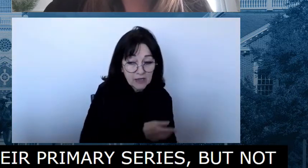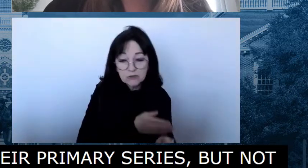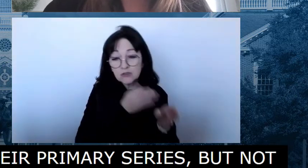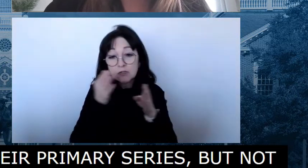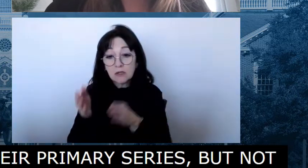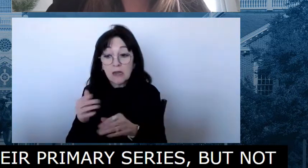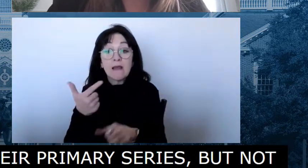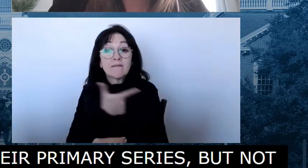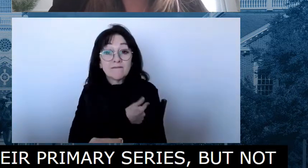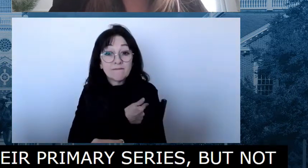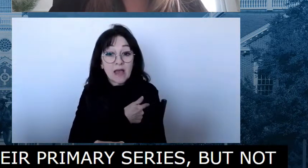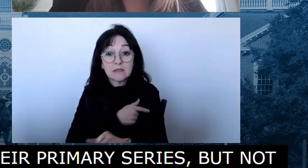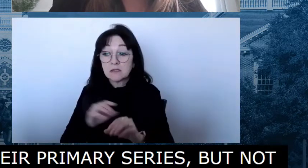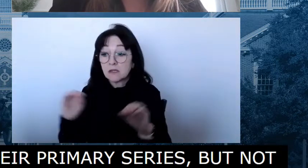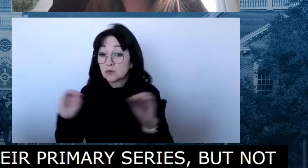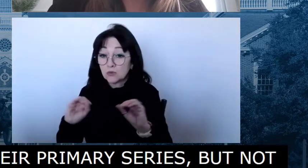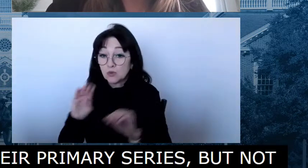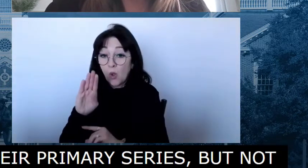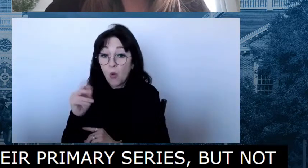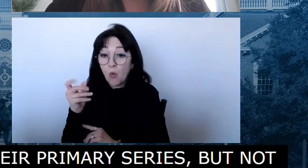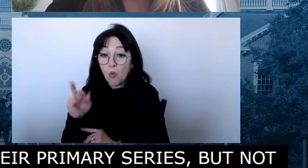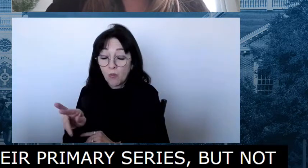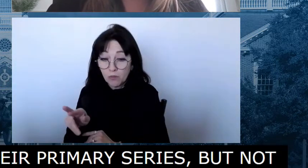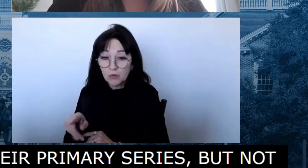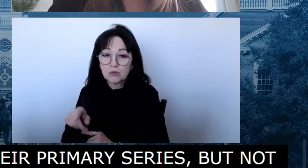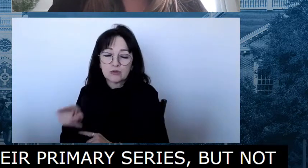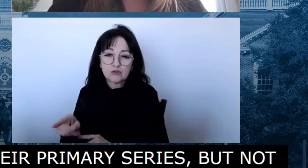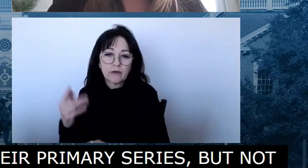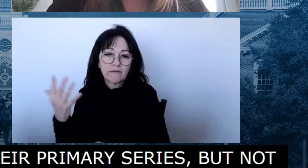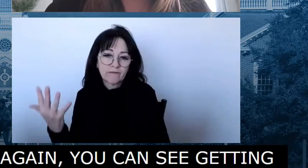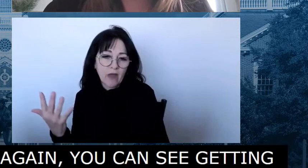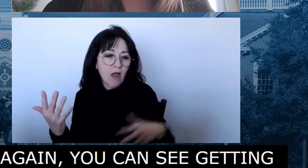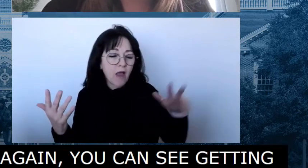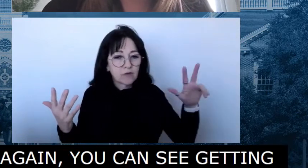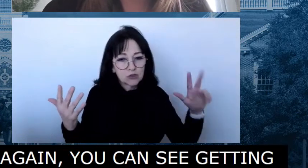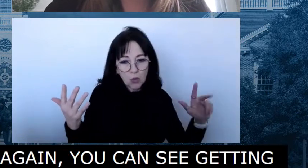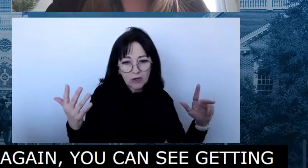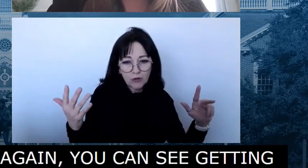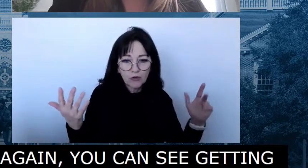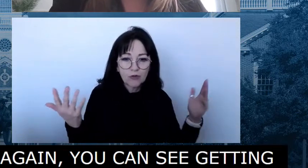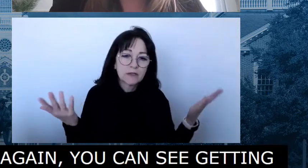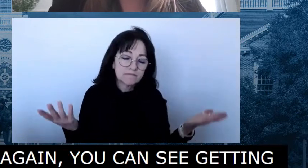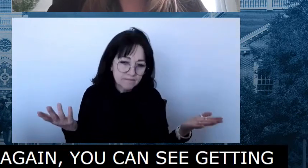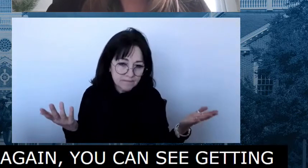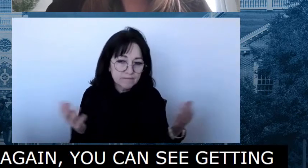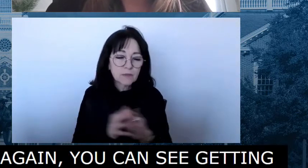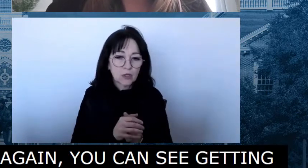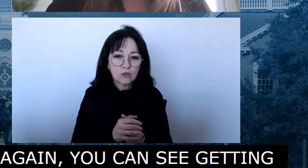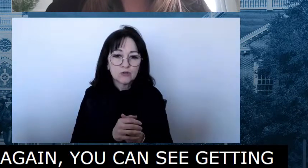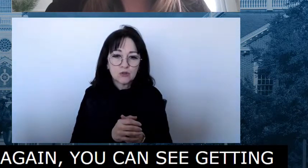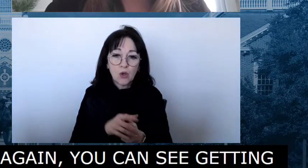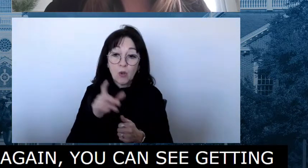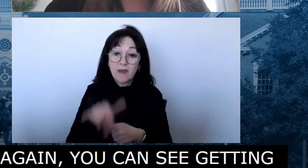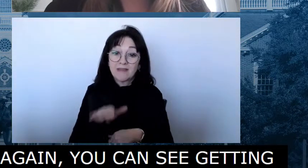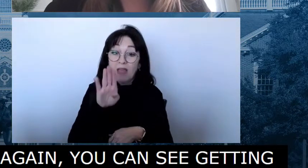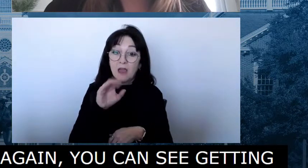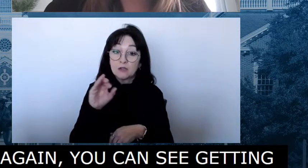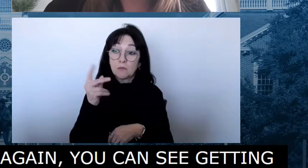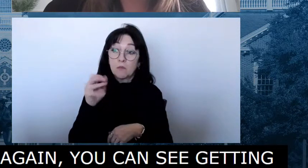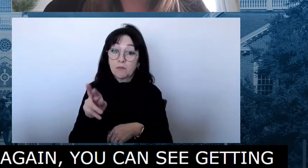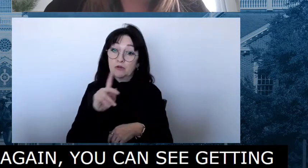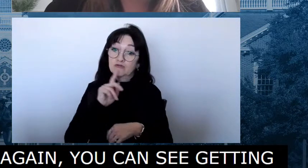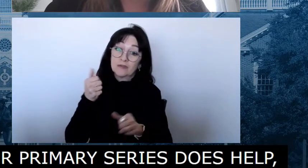vaccination with your primary series does help, getting the booster is extremely protective